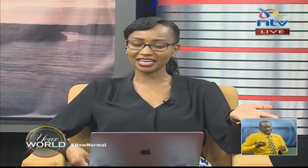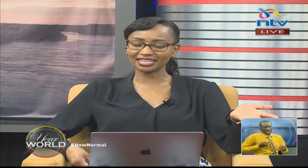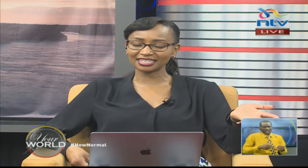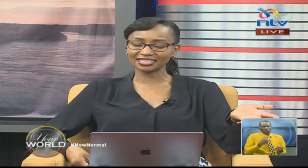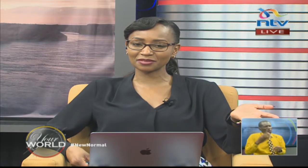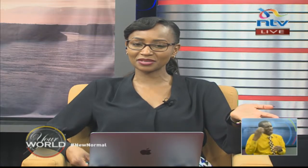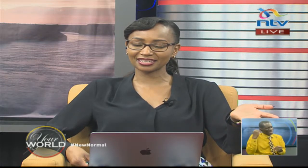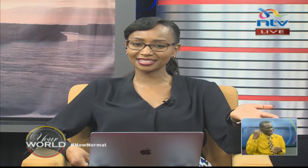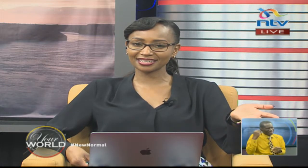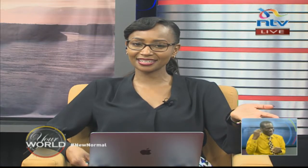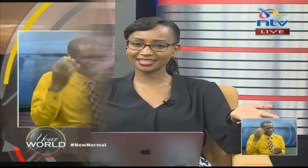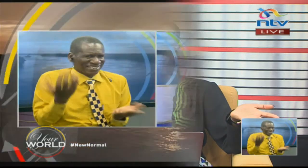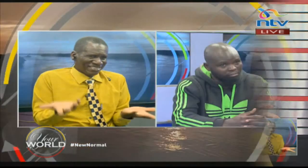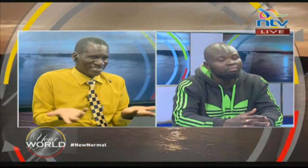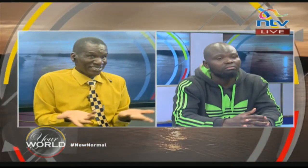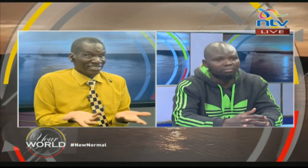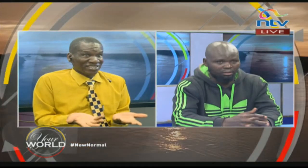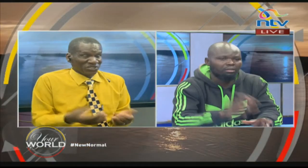have any disability?